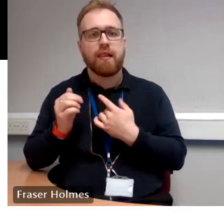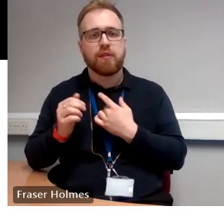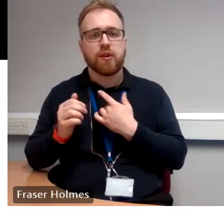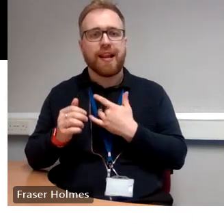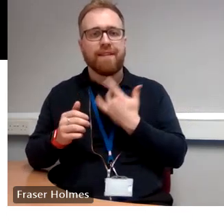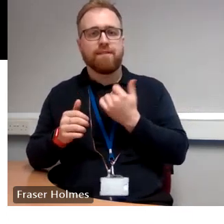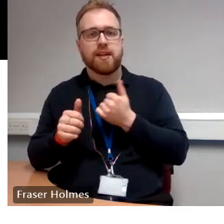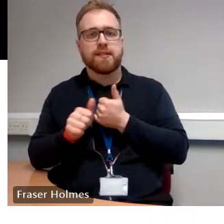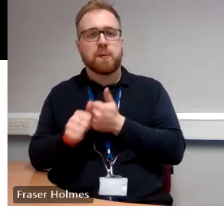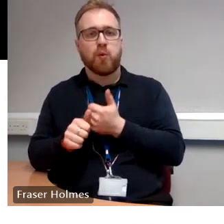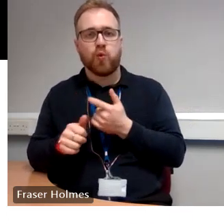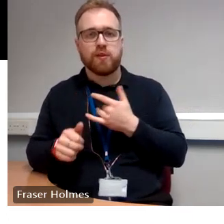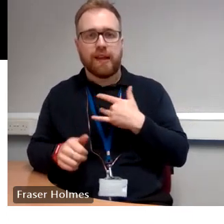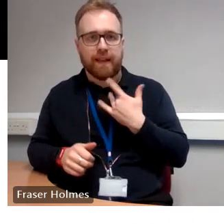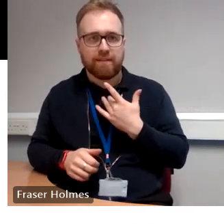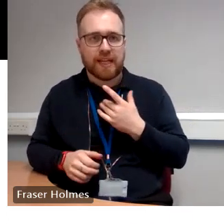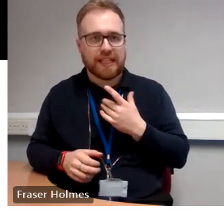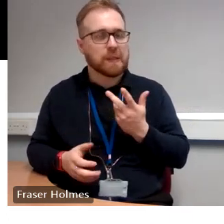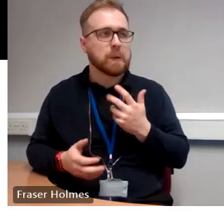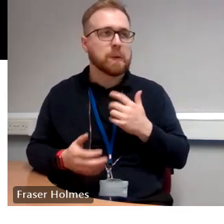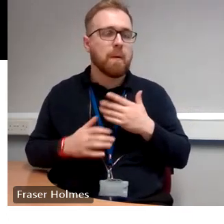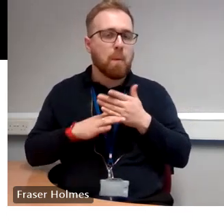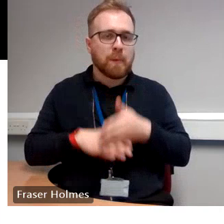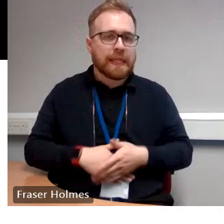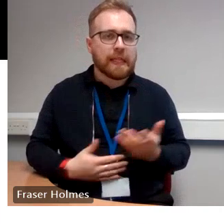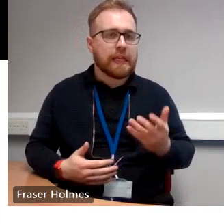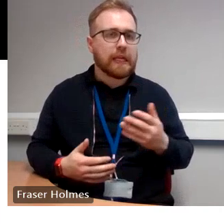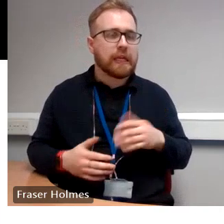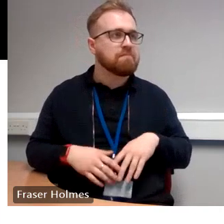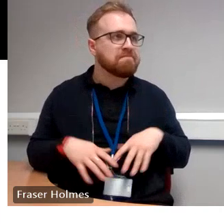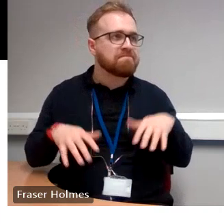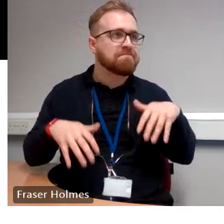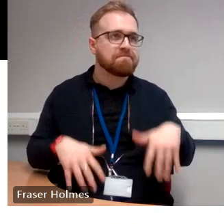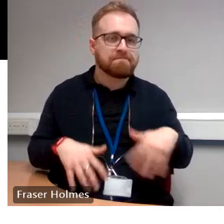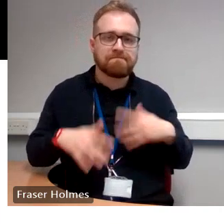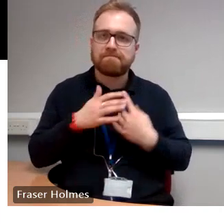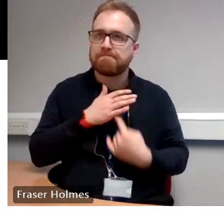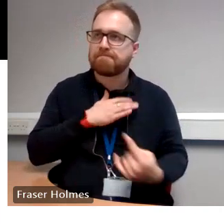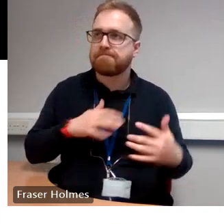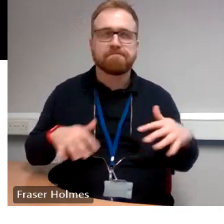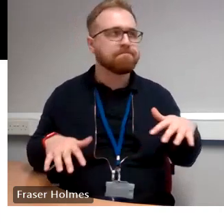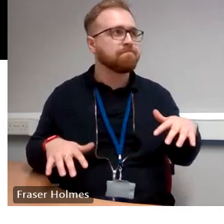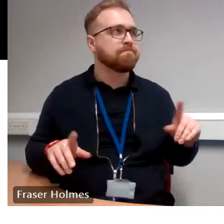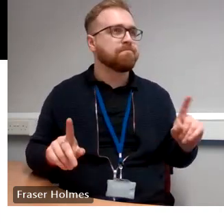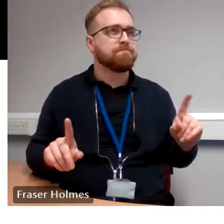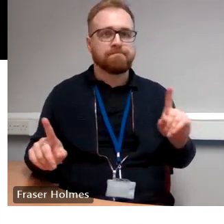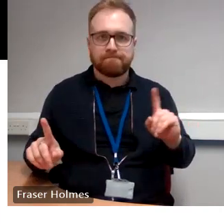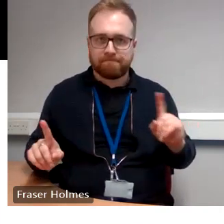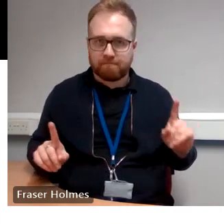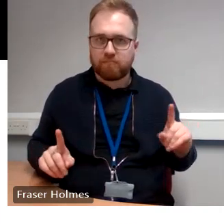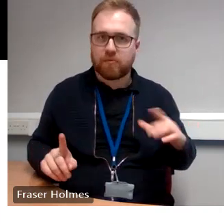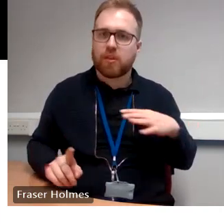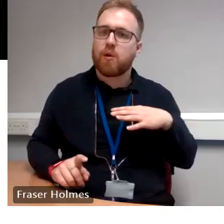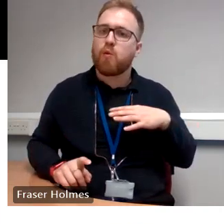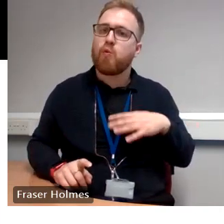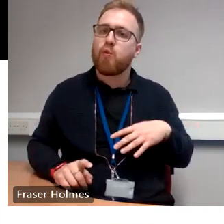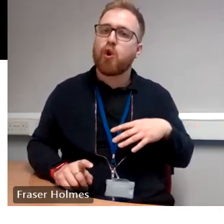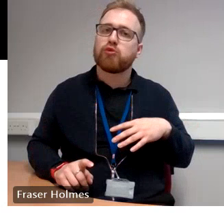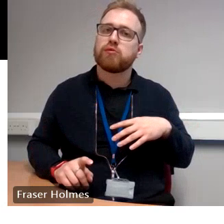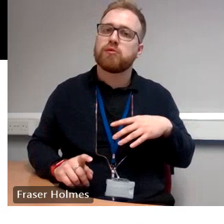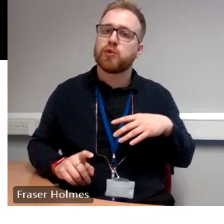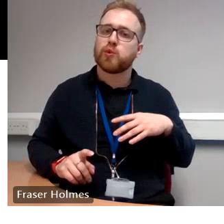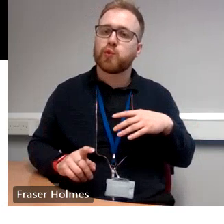accommodation, lacking things to keep him busy and feeling really quite isolated, wanting to maintain